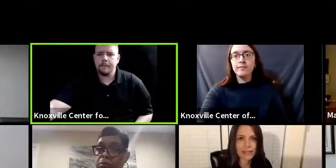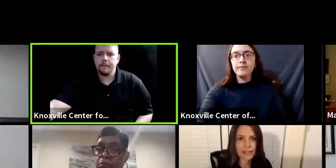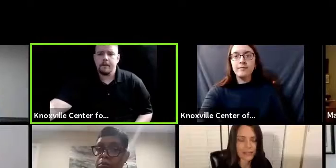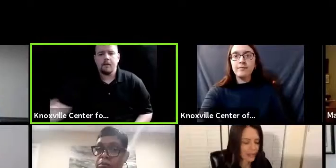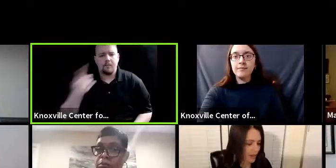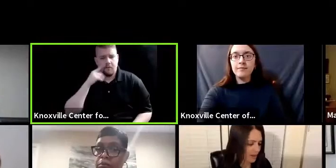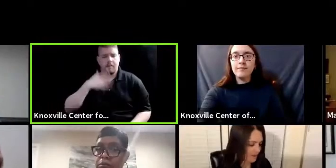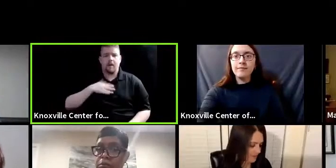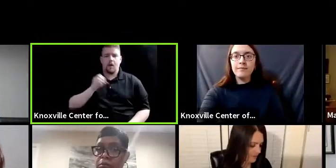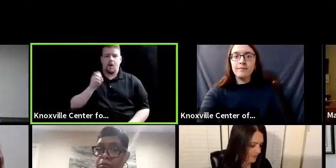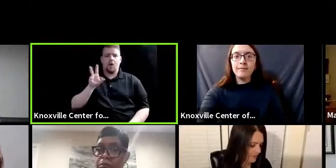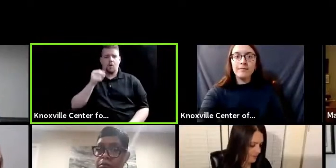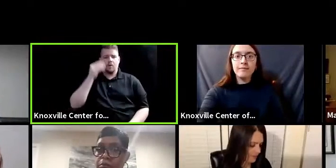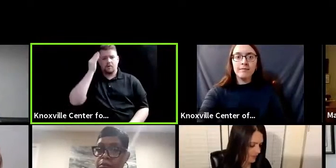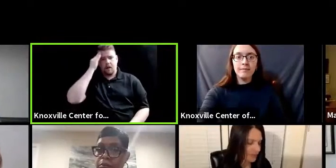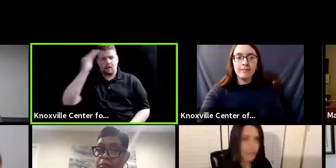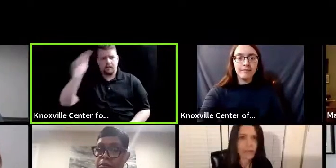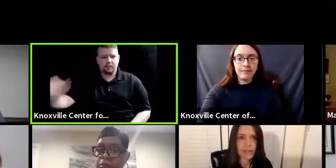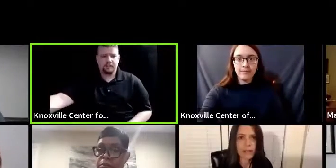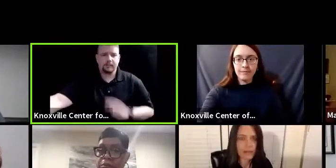is